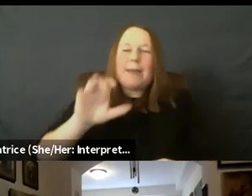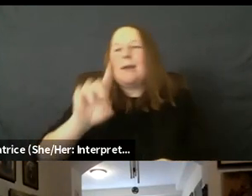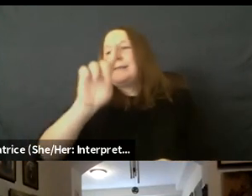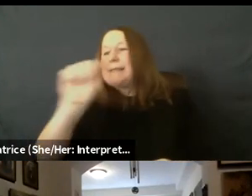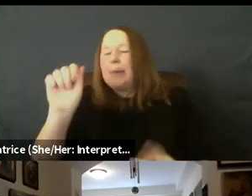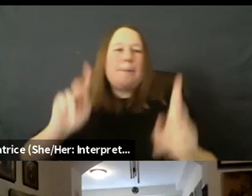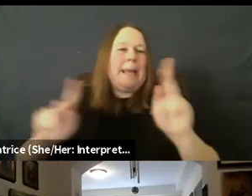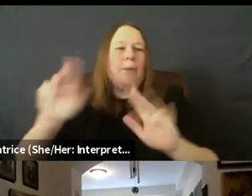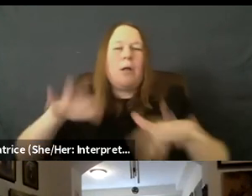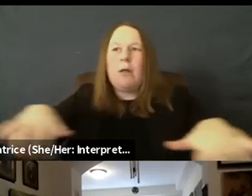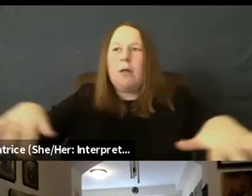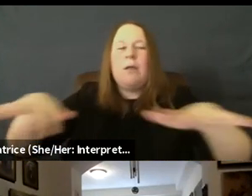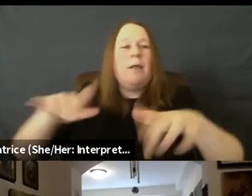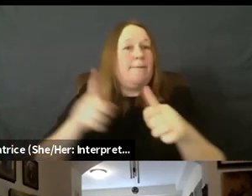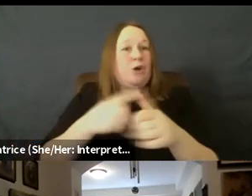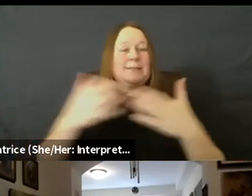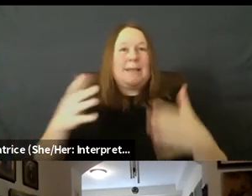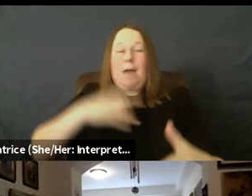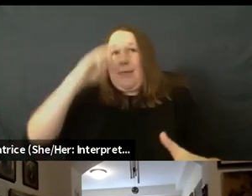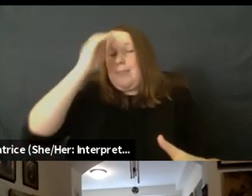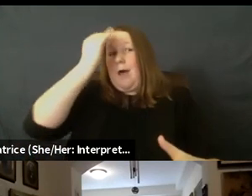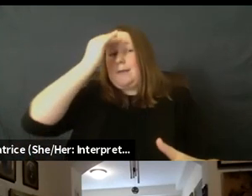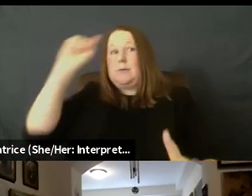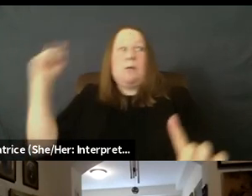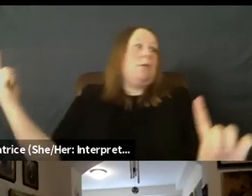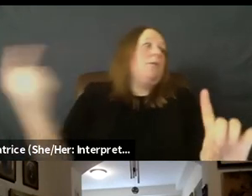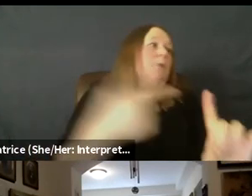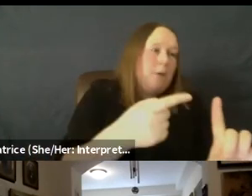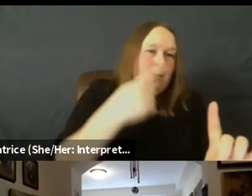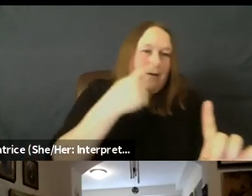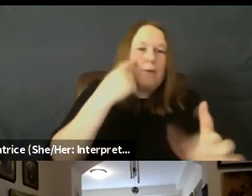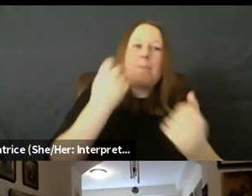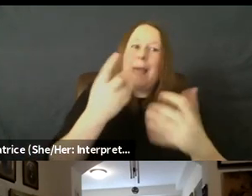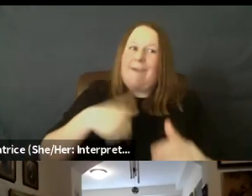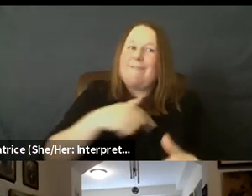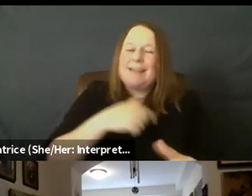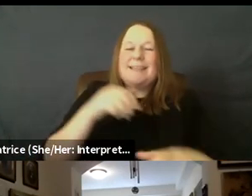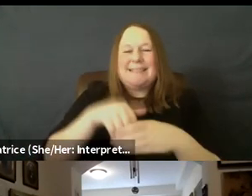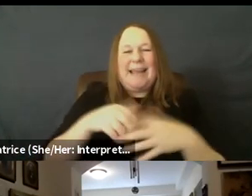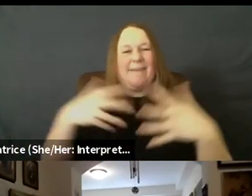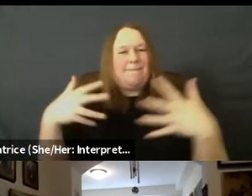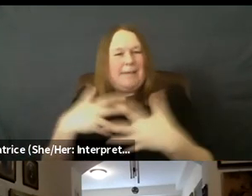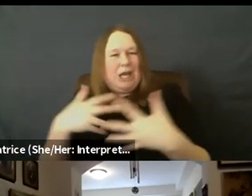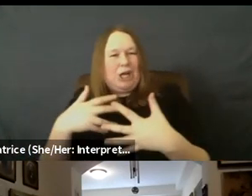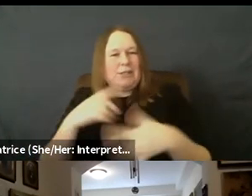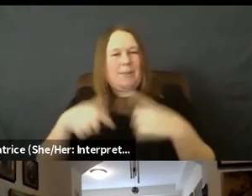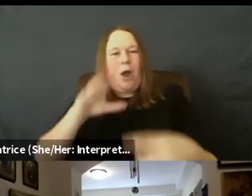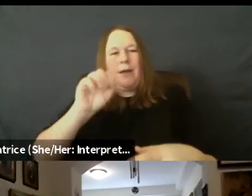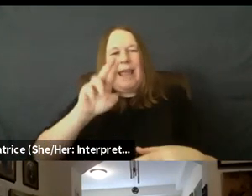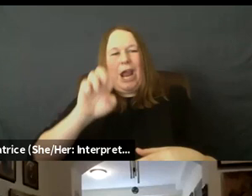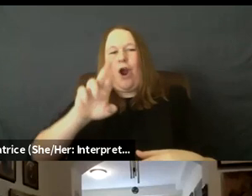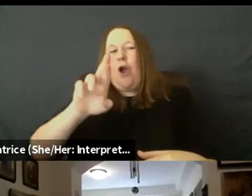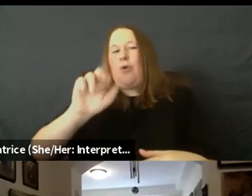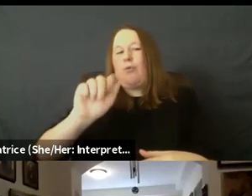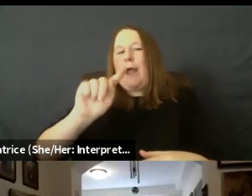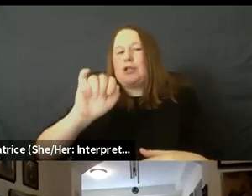people, the first thing where my thoughts go, like for many of us, is in fears about care rationing that